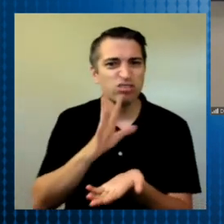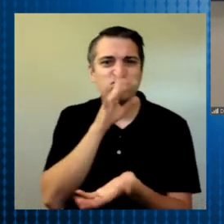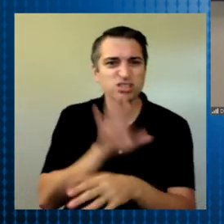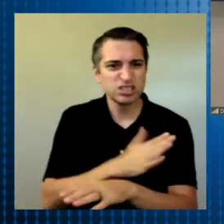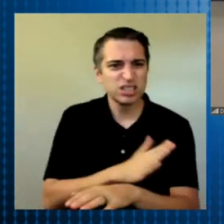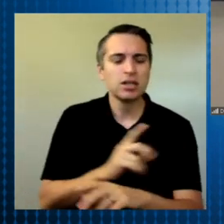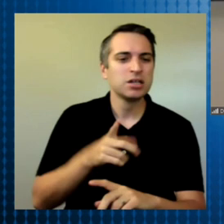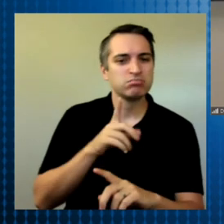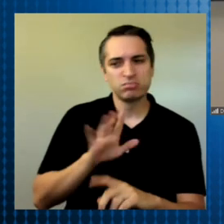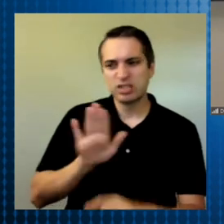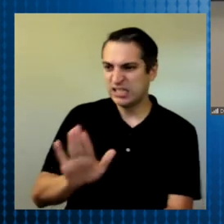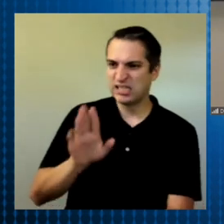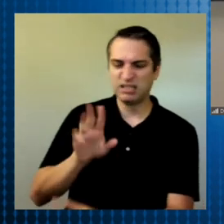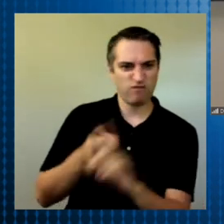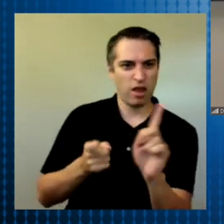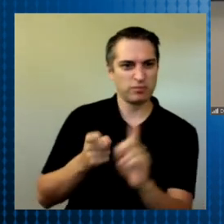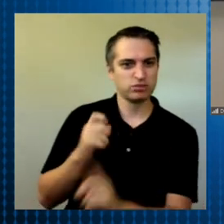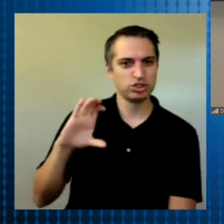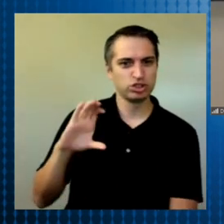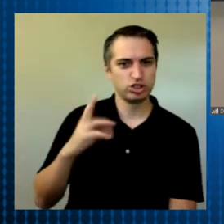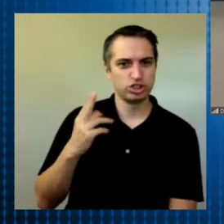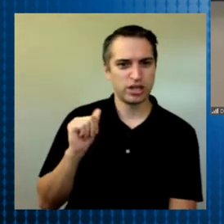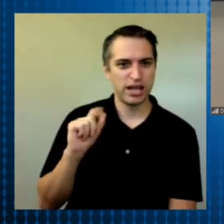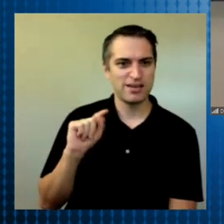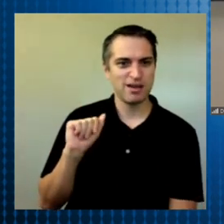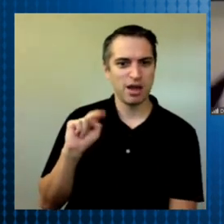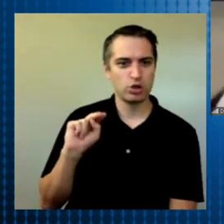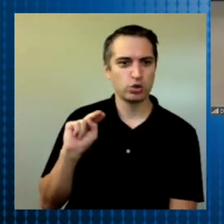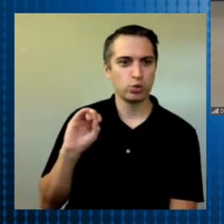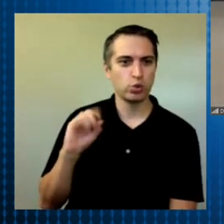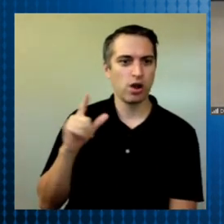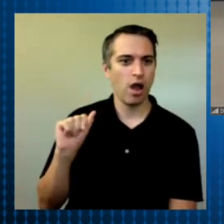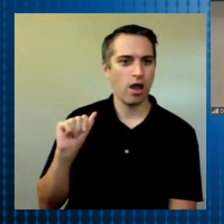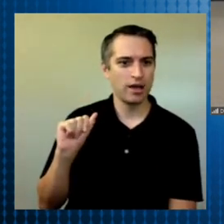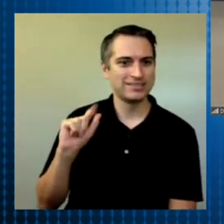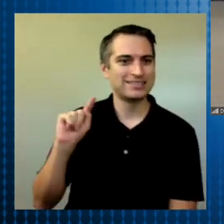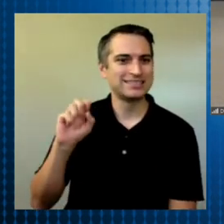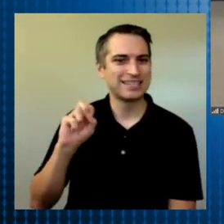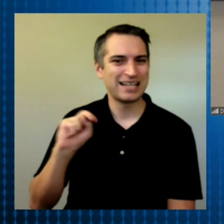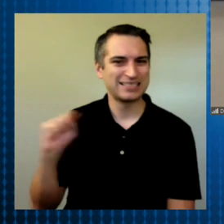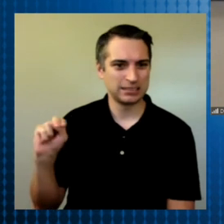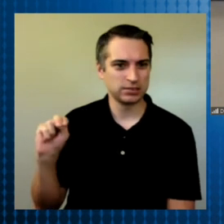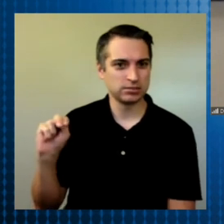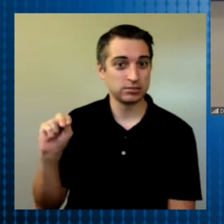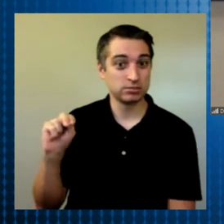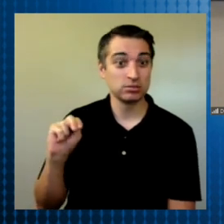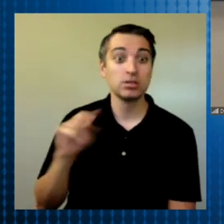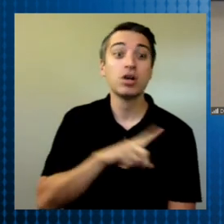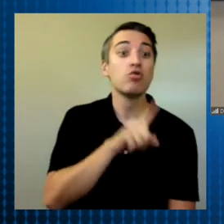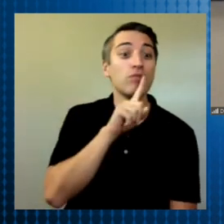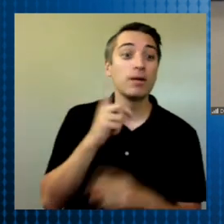girl, this boy got it. But he ain't gonna blow up in Chattanooga. She took him they moved the family to Atlanta,